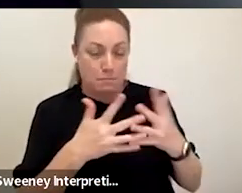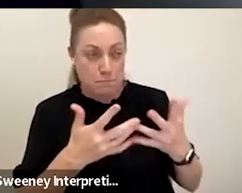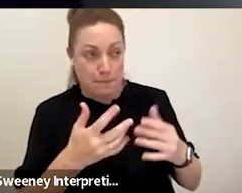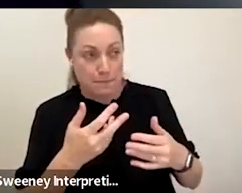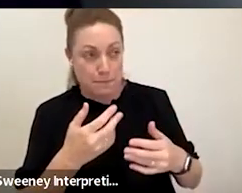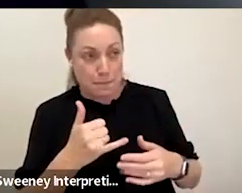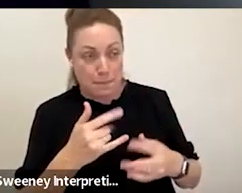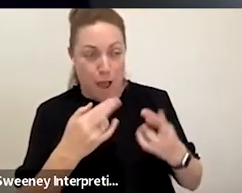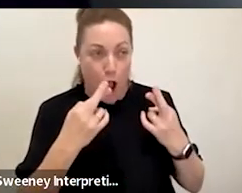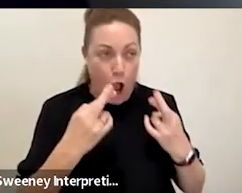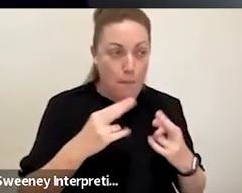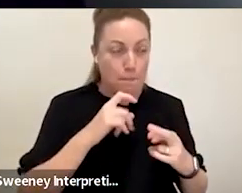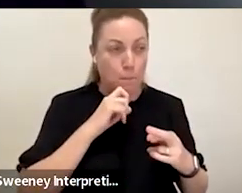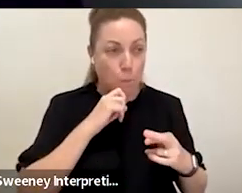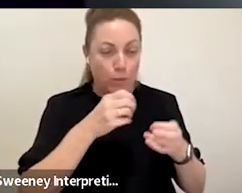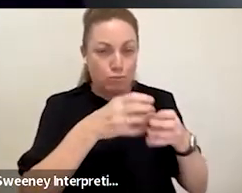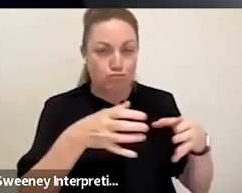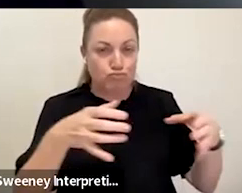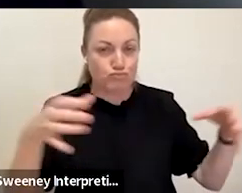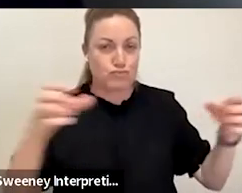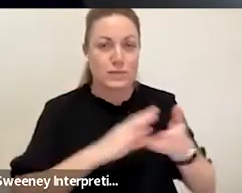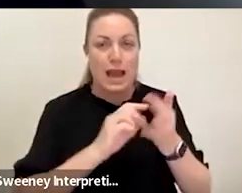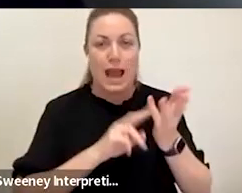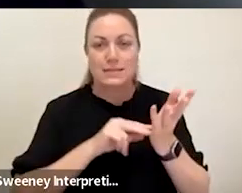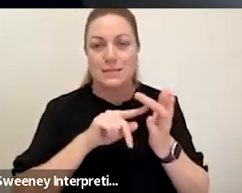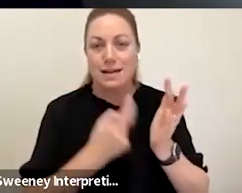future iteration. So